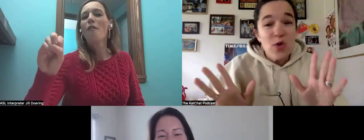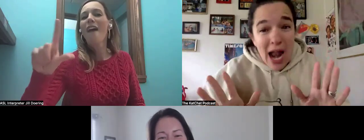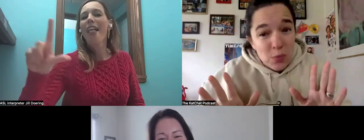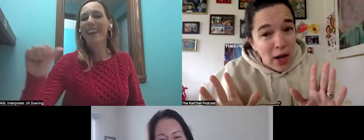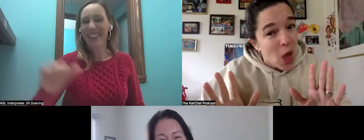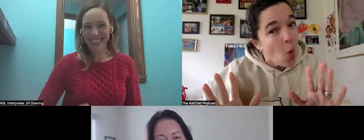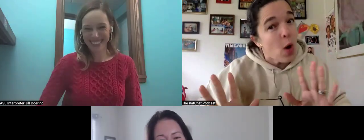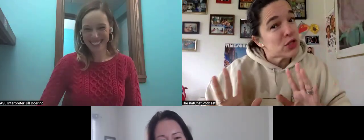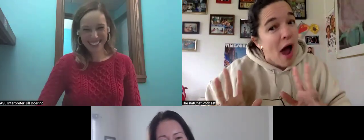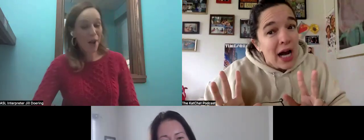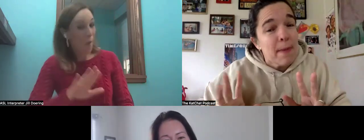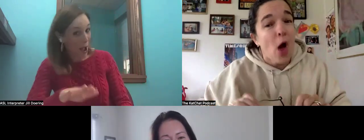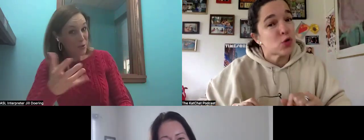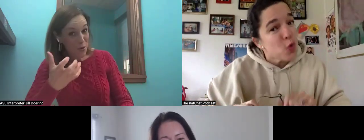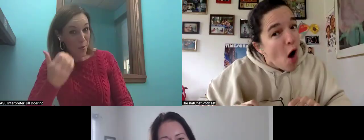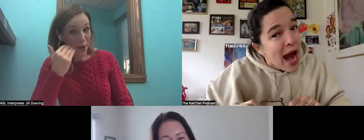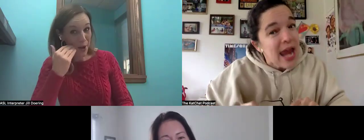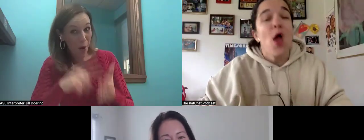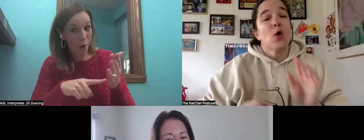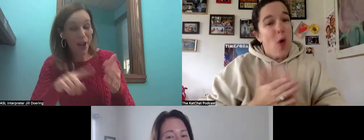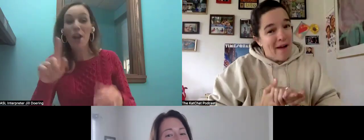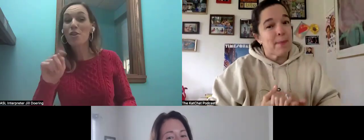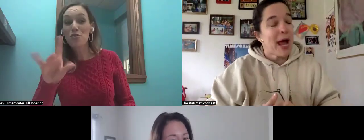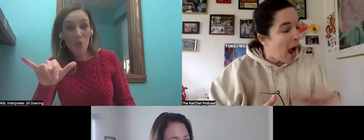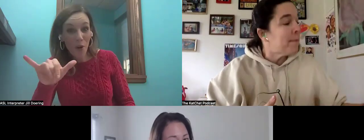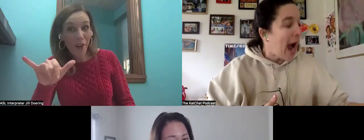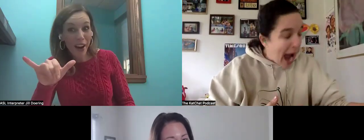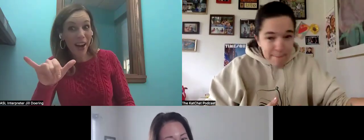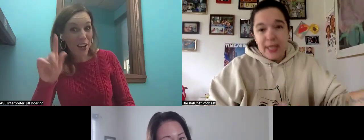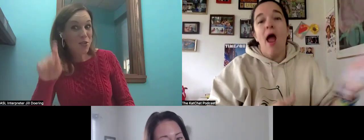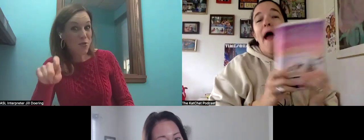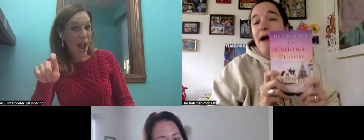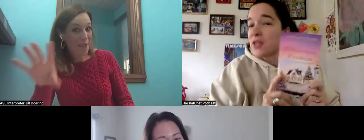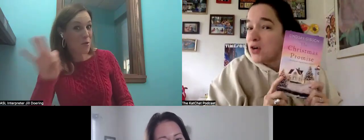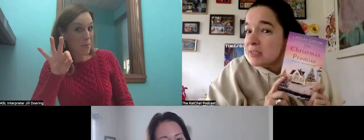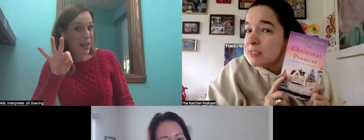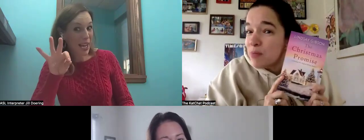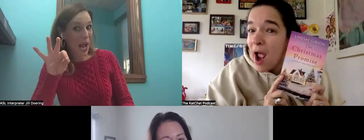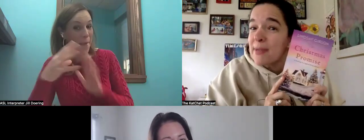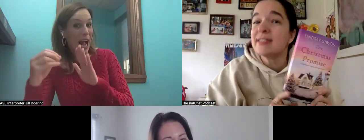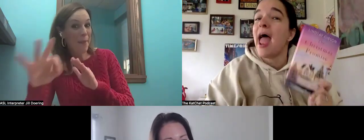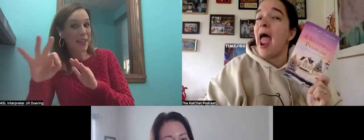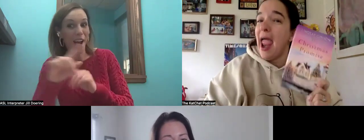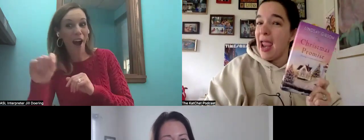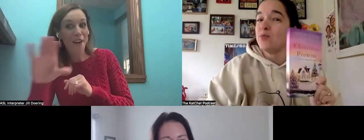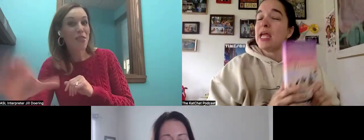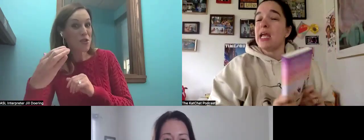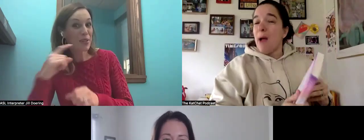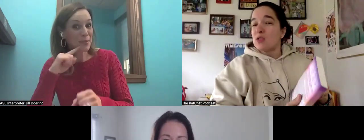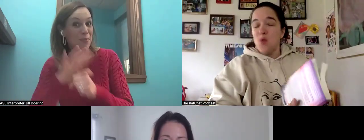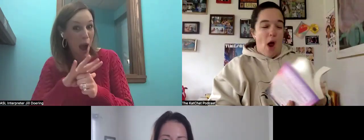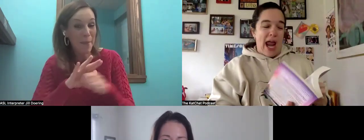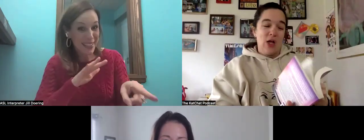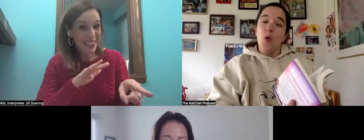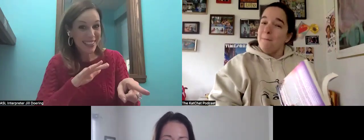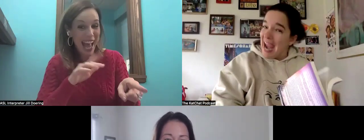So if you guys want to know what we're talking about, Troy, you have to pick up a copy of the Christmas Promise and read